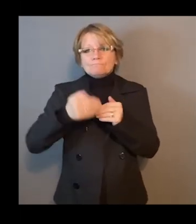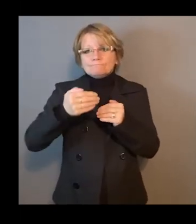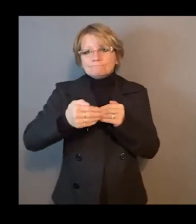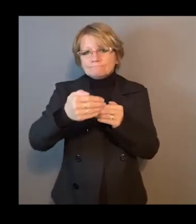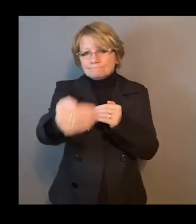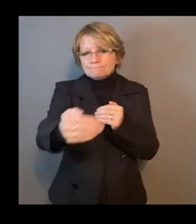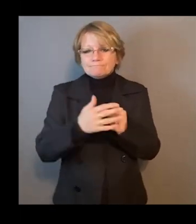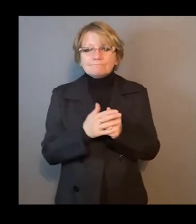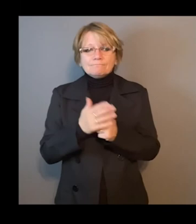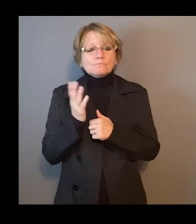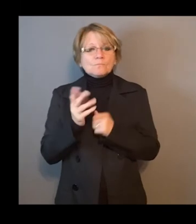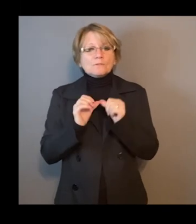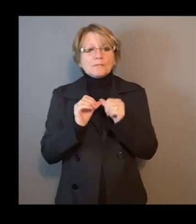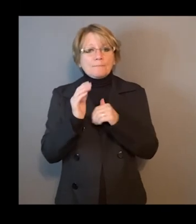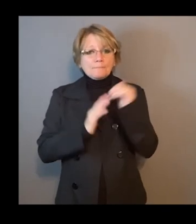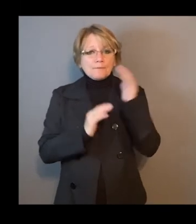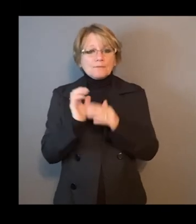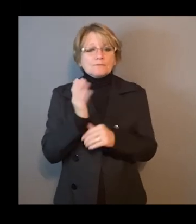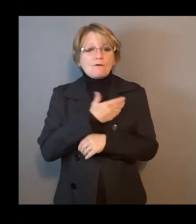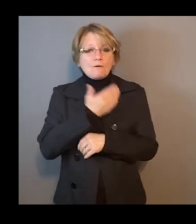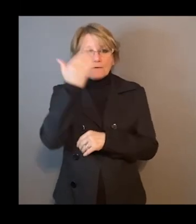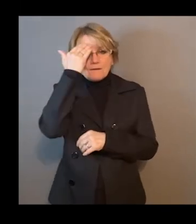continue to build our knowledge and experience